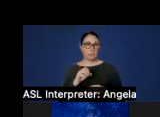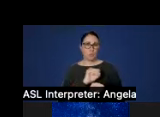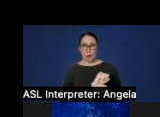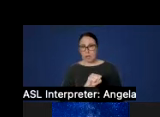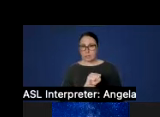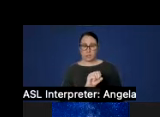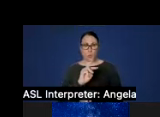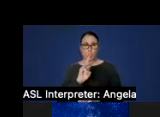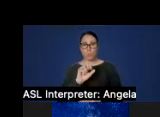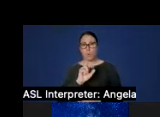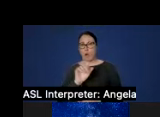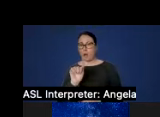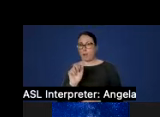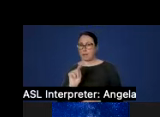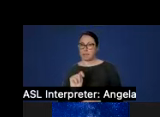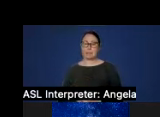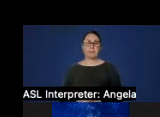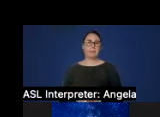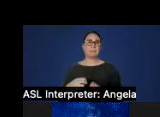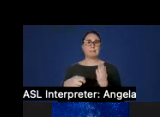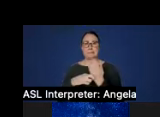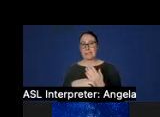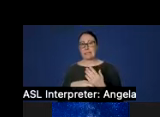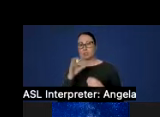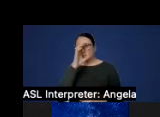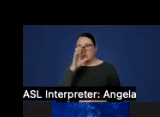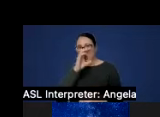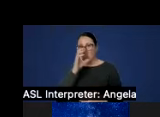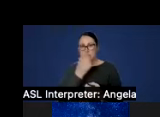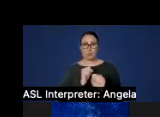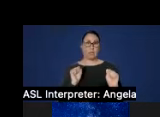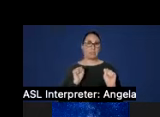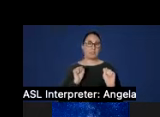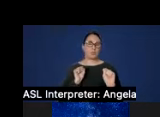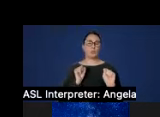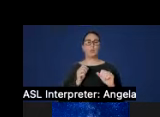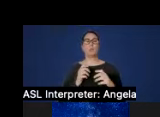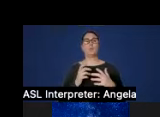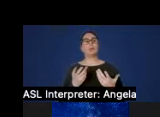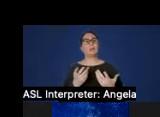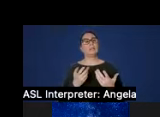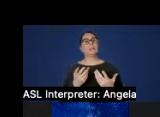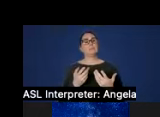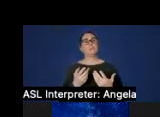security at times, conducting search and rescue operations, testifying when appropriate.